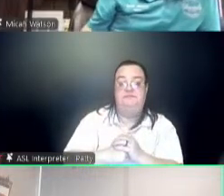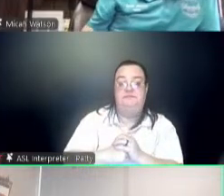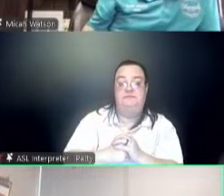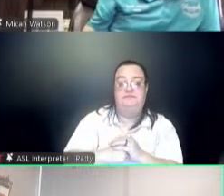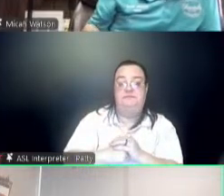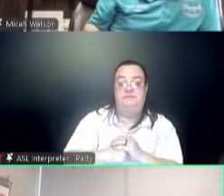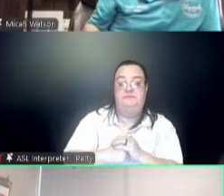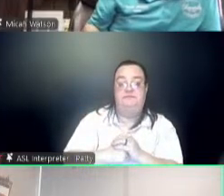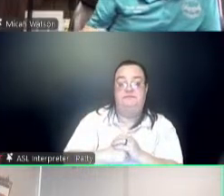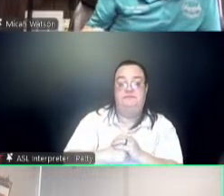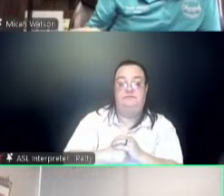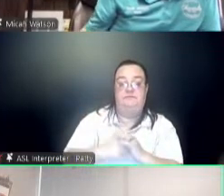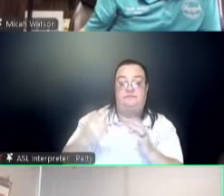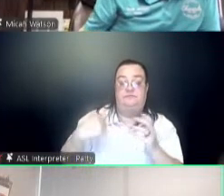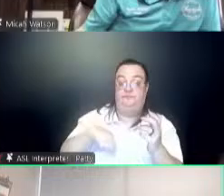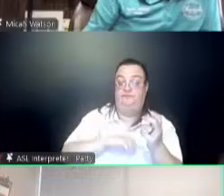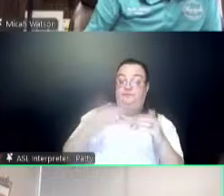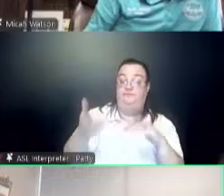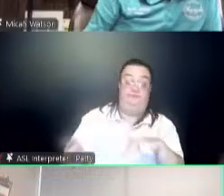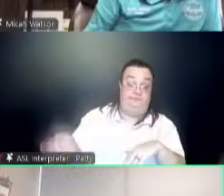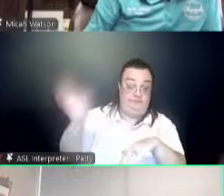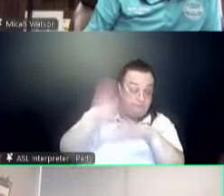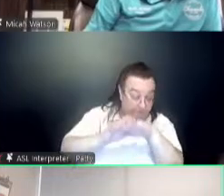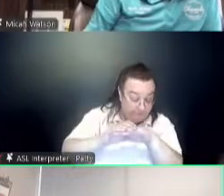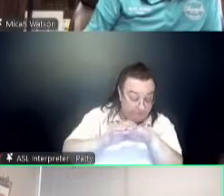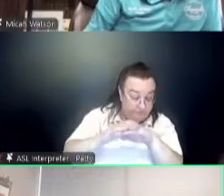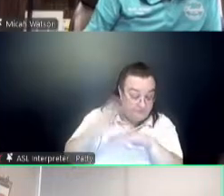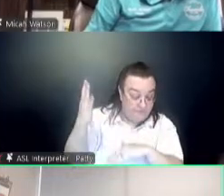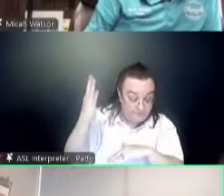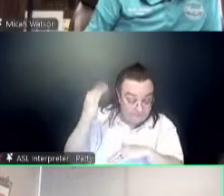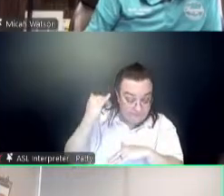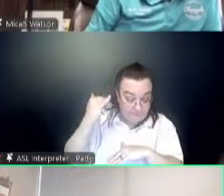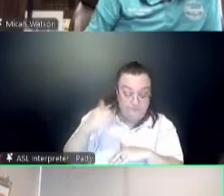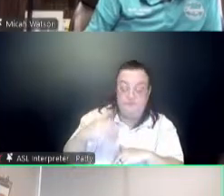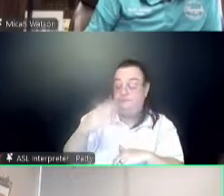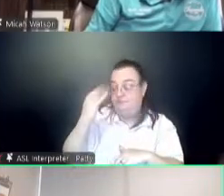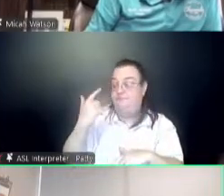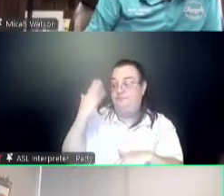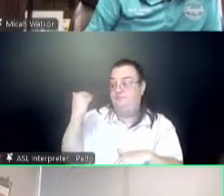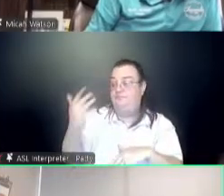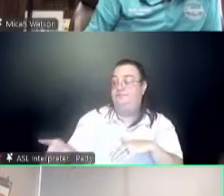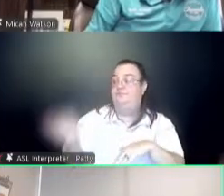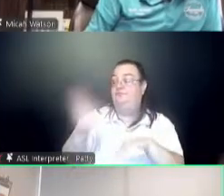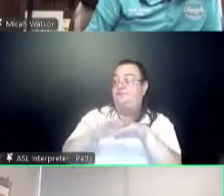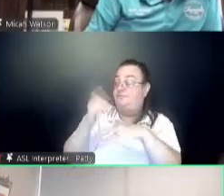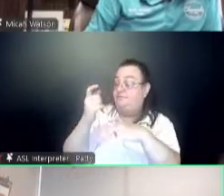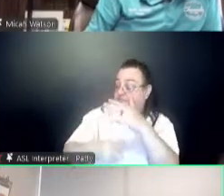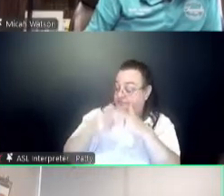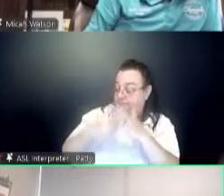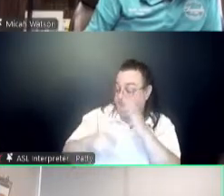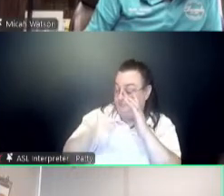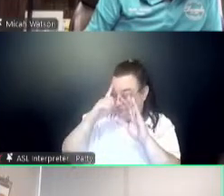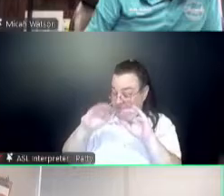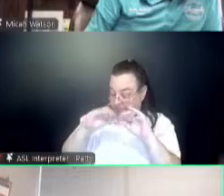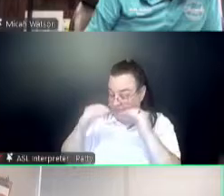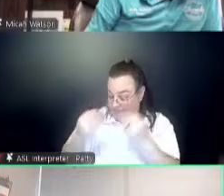we've increased because of the increased fees for organizations, but